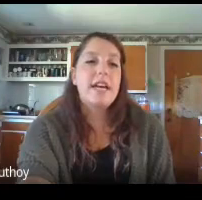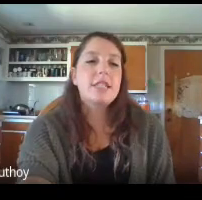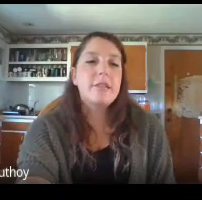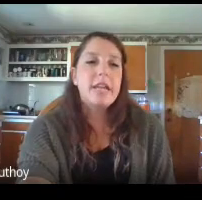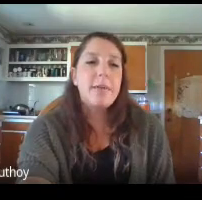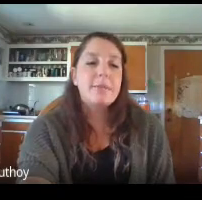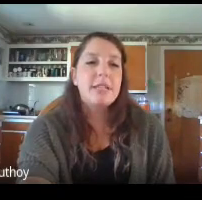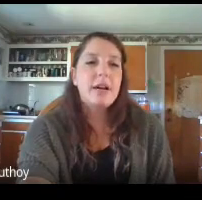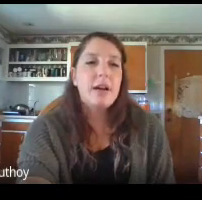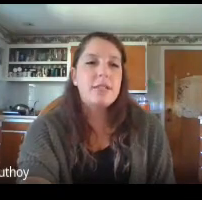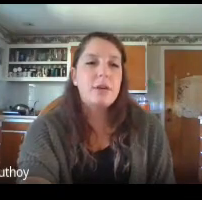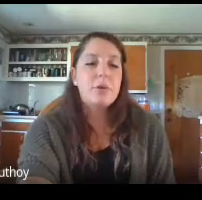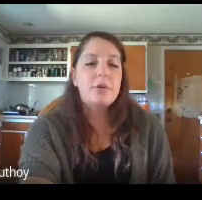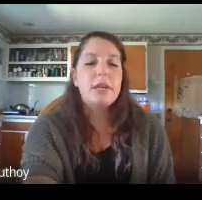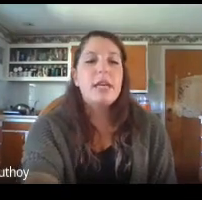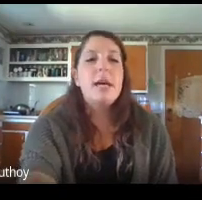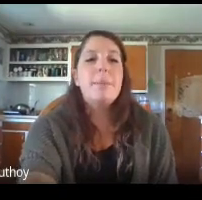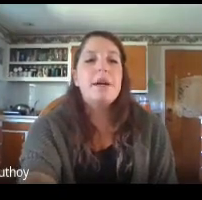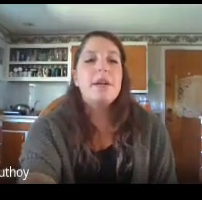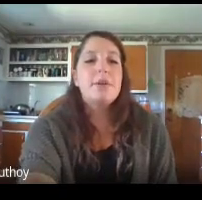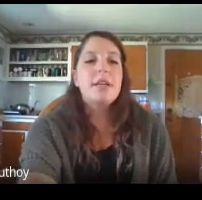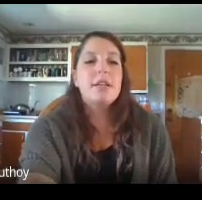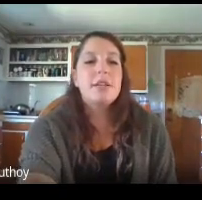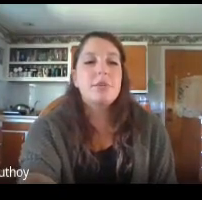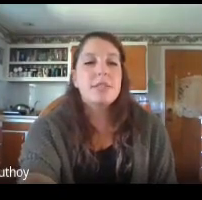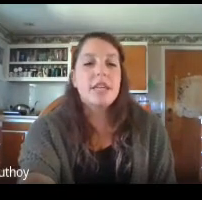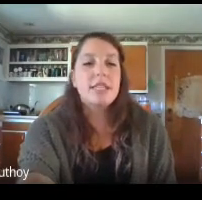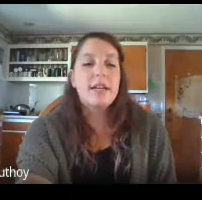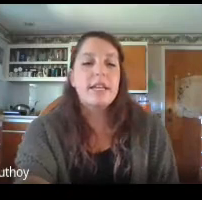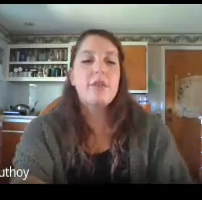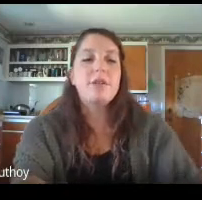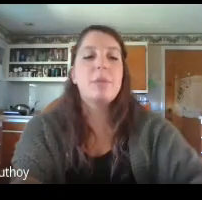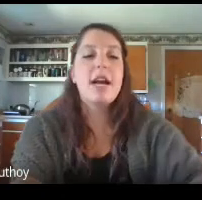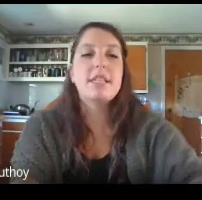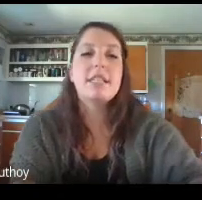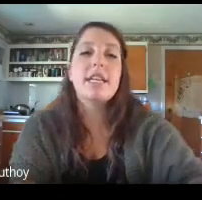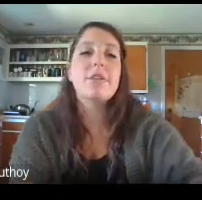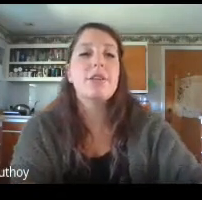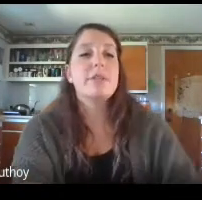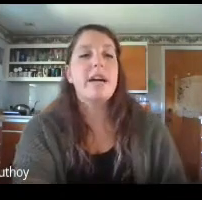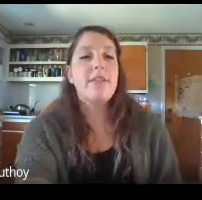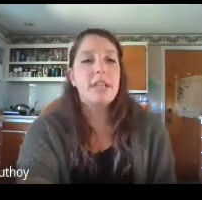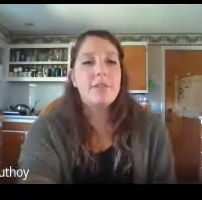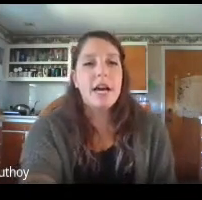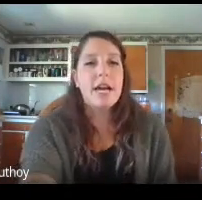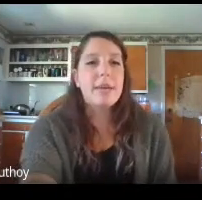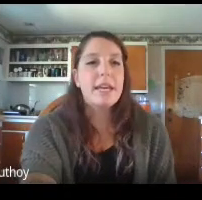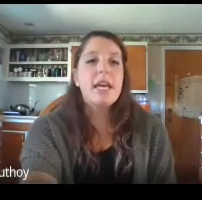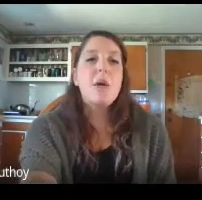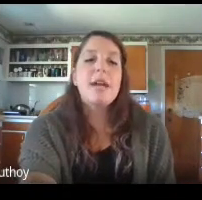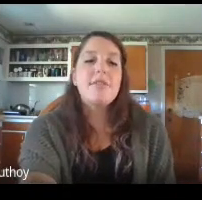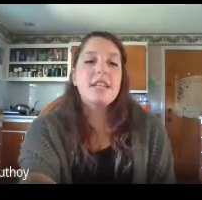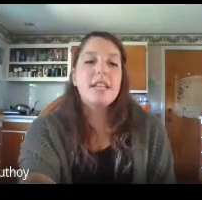actual hand sometimes because the art is so cool, but you can either use this right here when you're practicing. You can use my video that